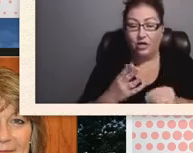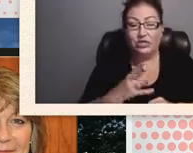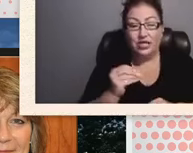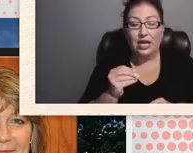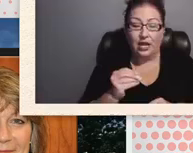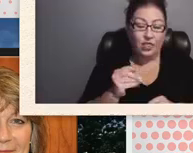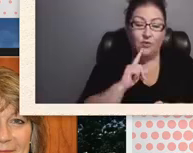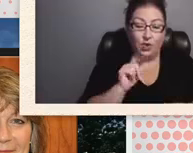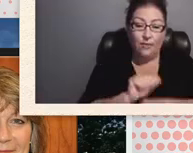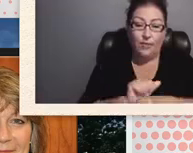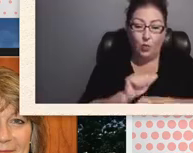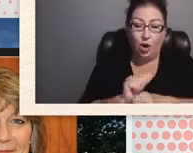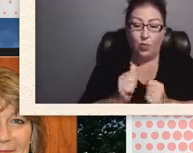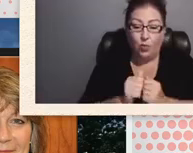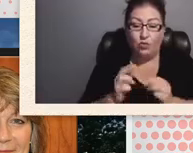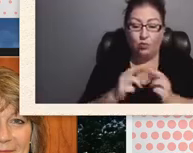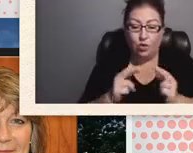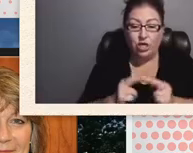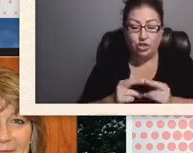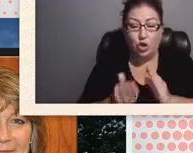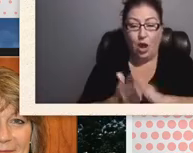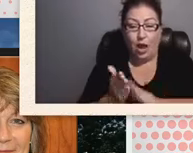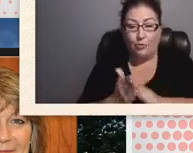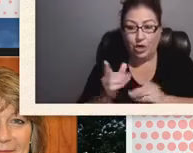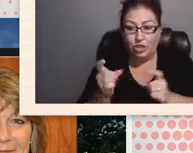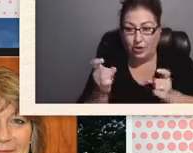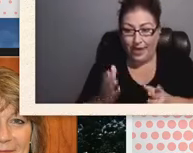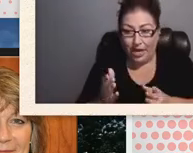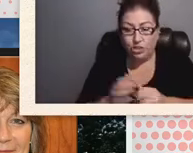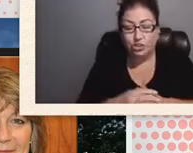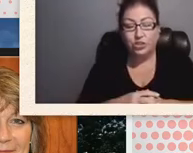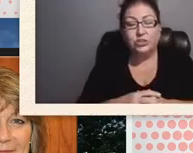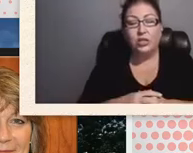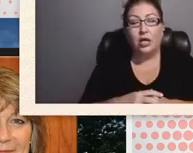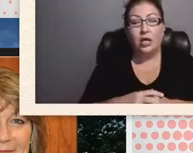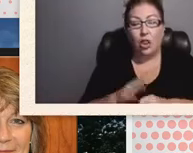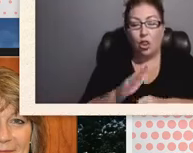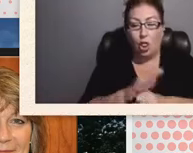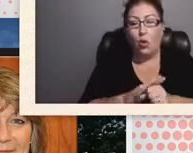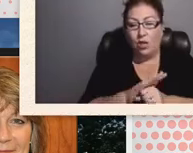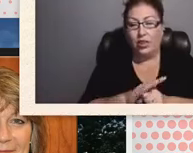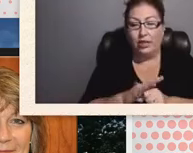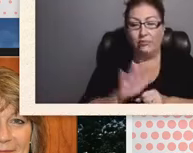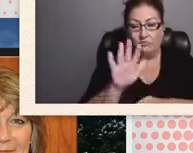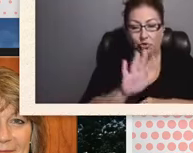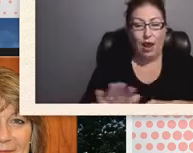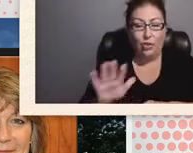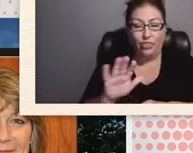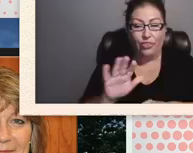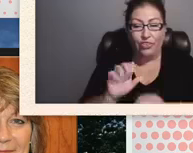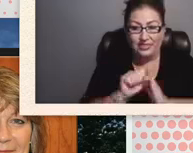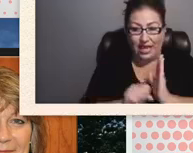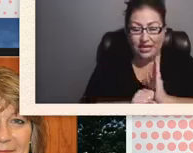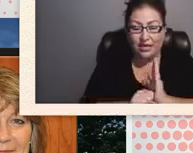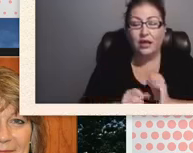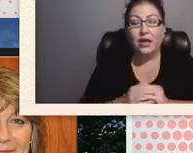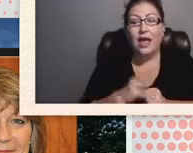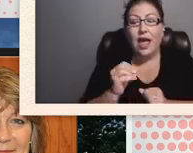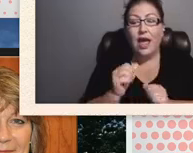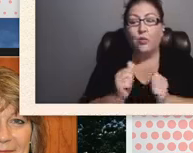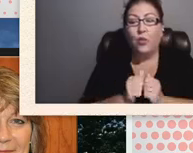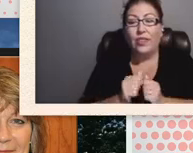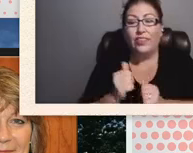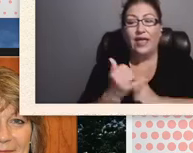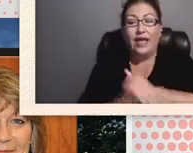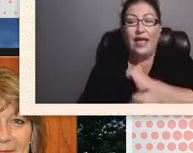working with our regional operation managers locally throughout the state and with the county health